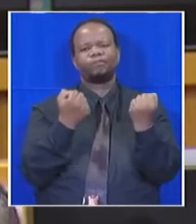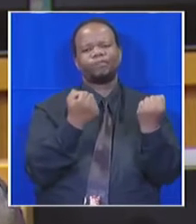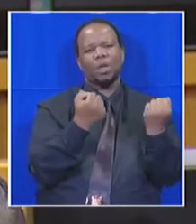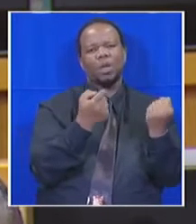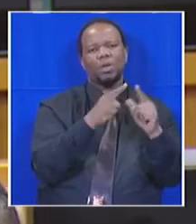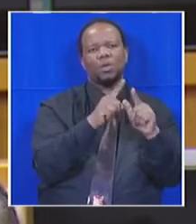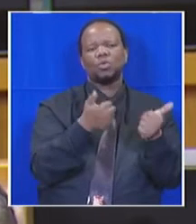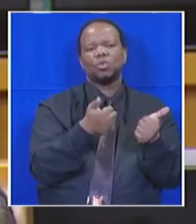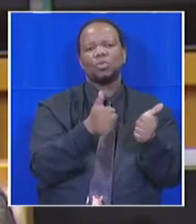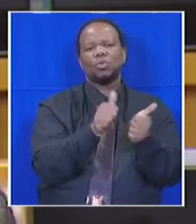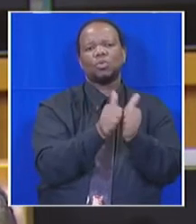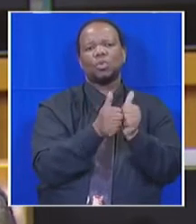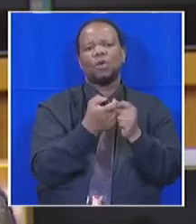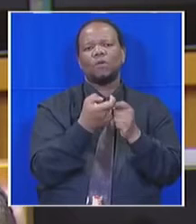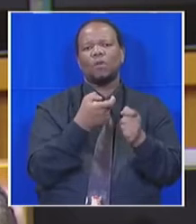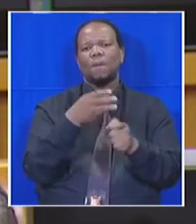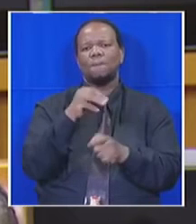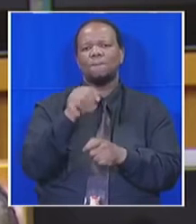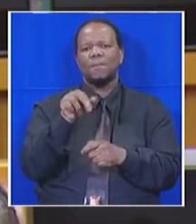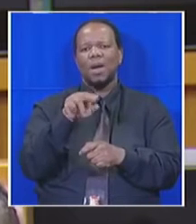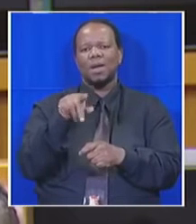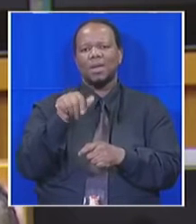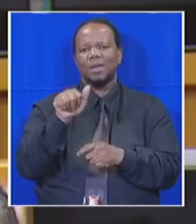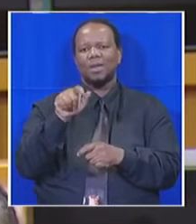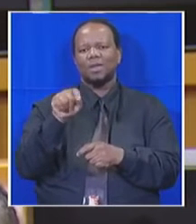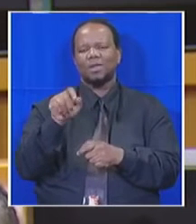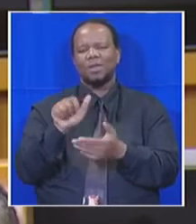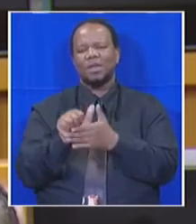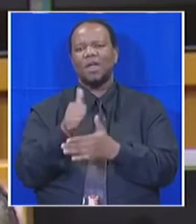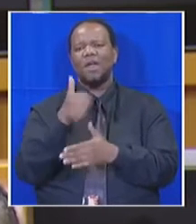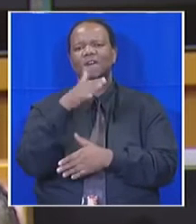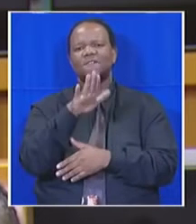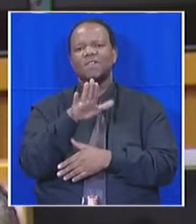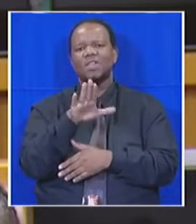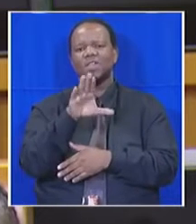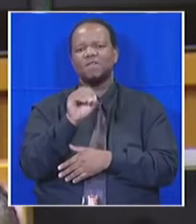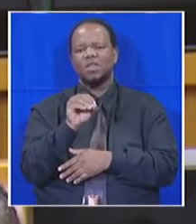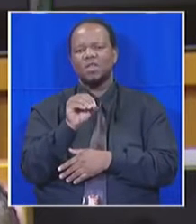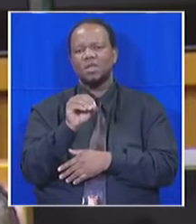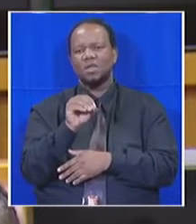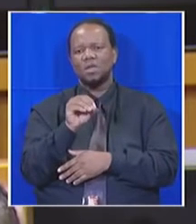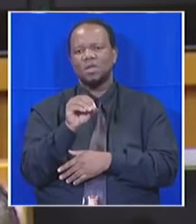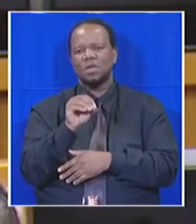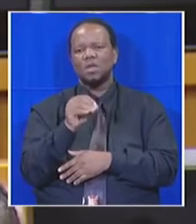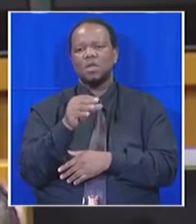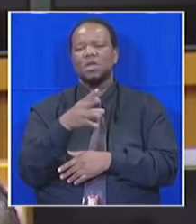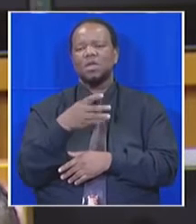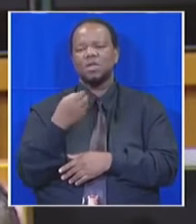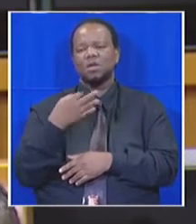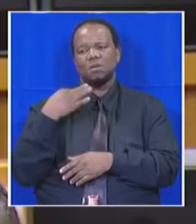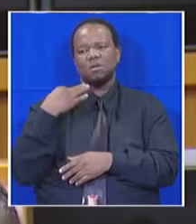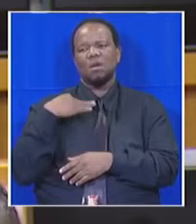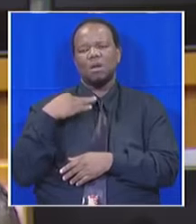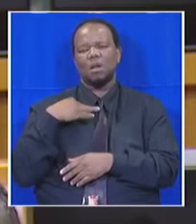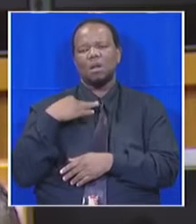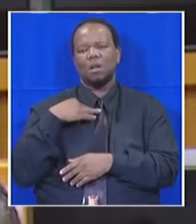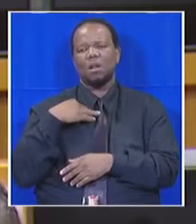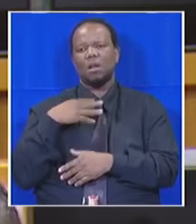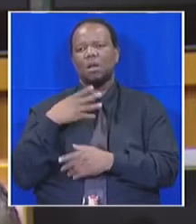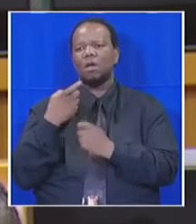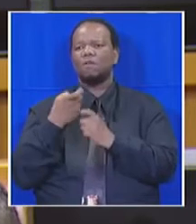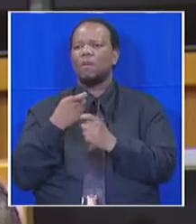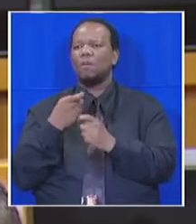Morgate, and the other had over 50 young girls from Durban Girls High School who were on their way back from a